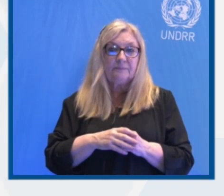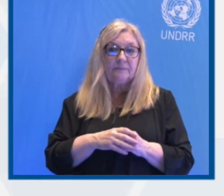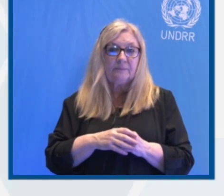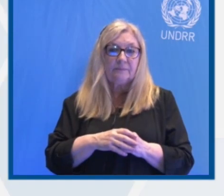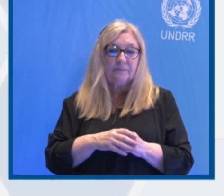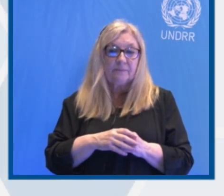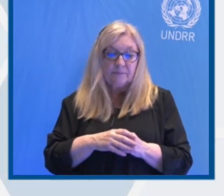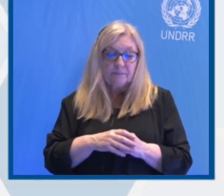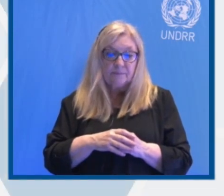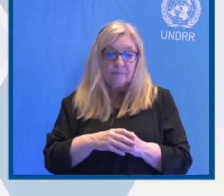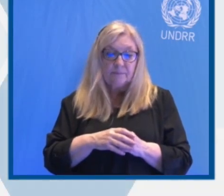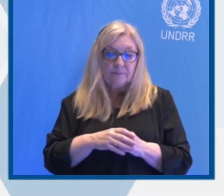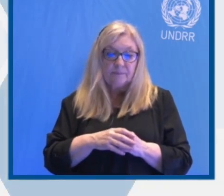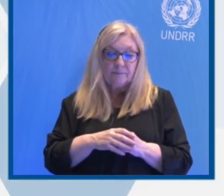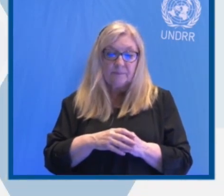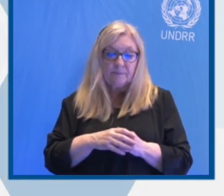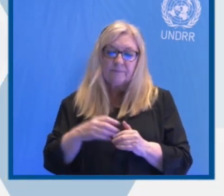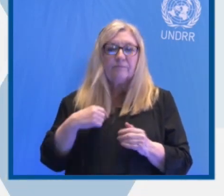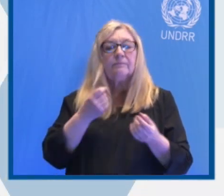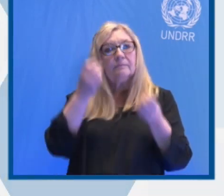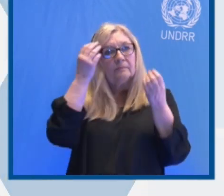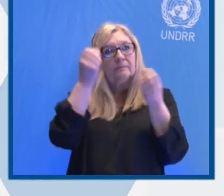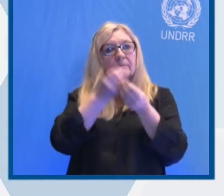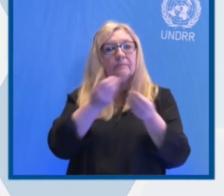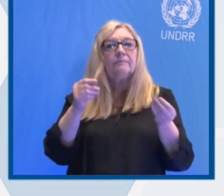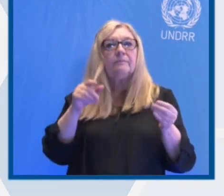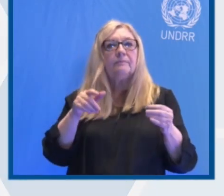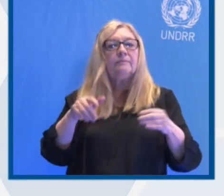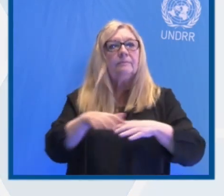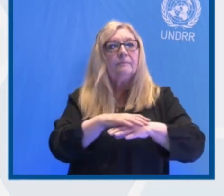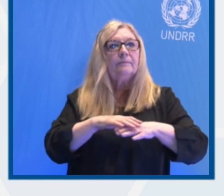of the land use is key to follow.